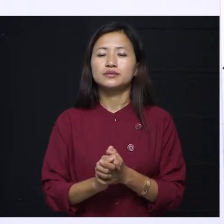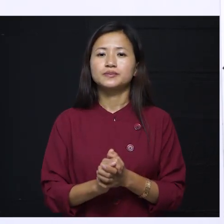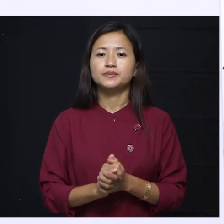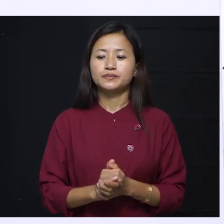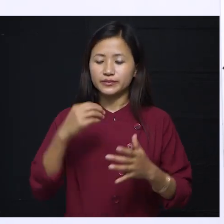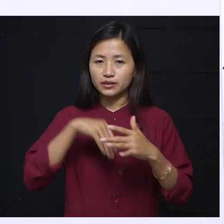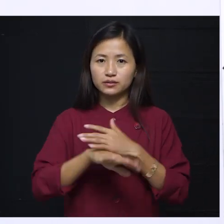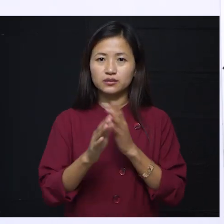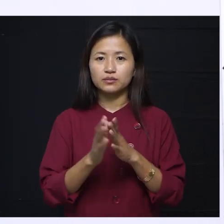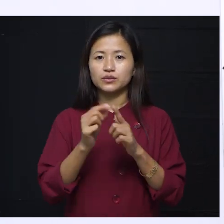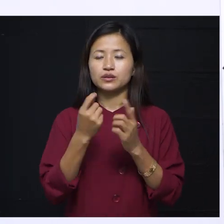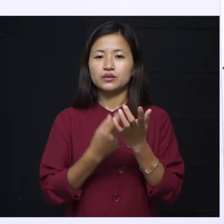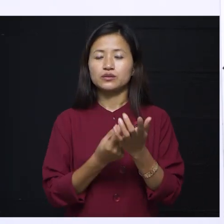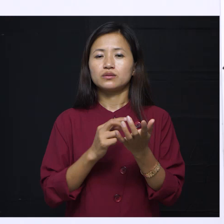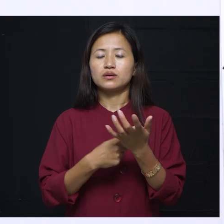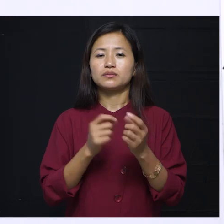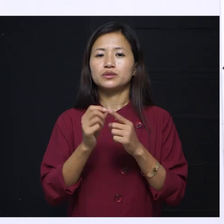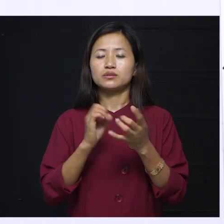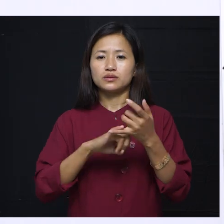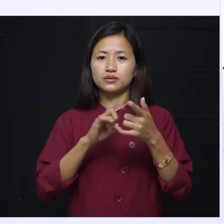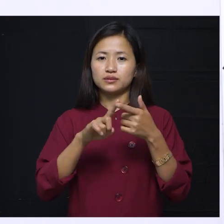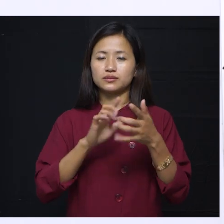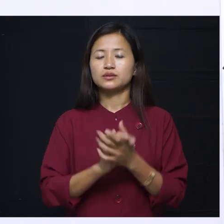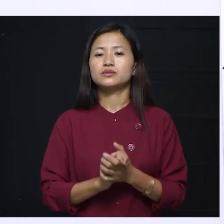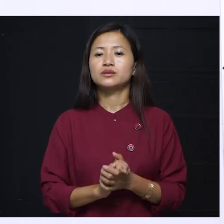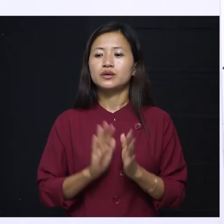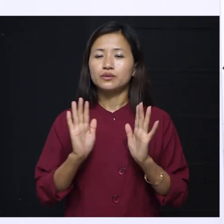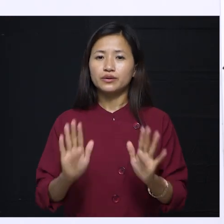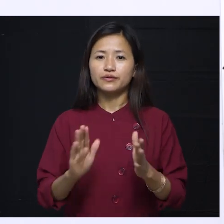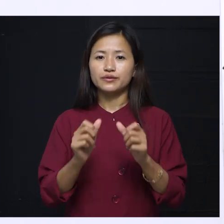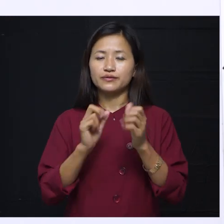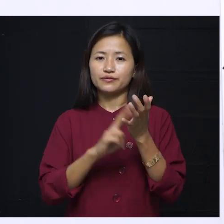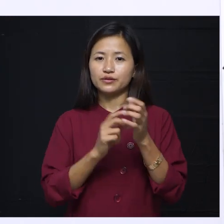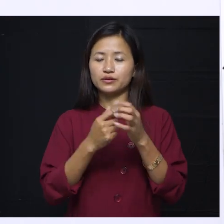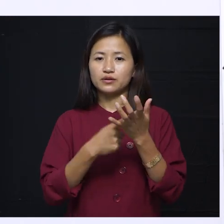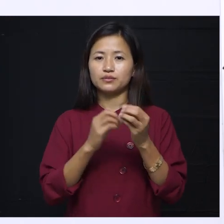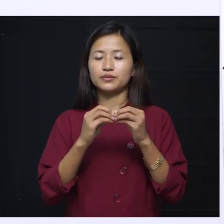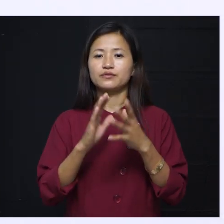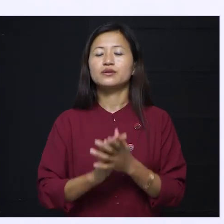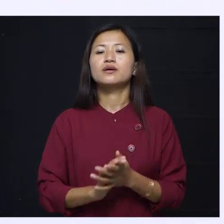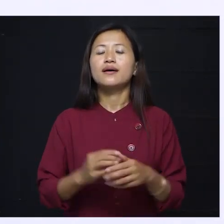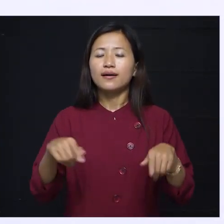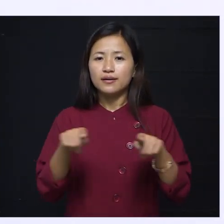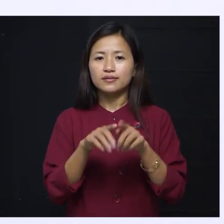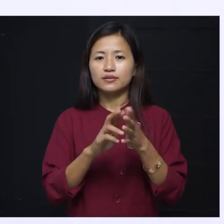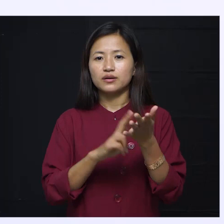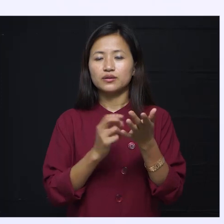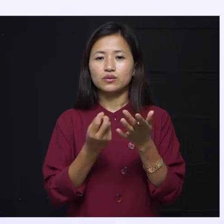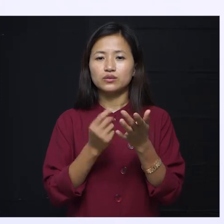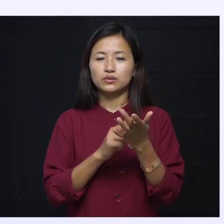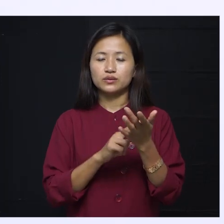And under purpose, we tend to get confused here because we have a verb along with a noun. So take the example